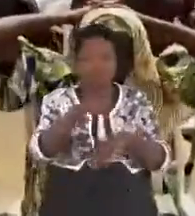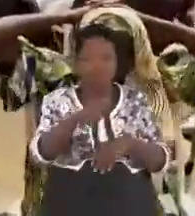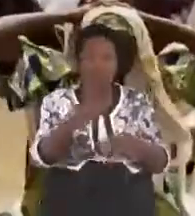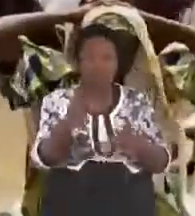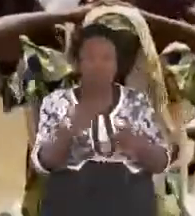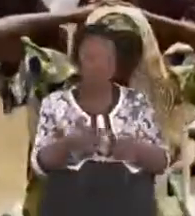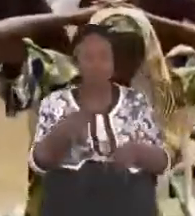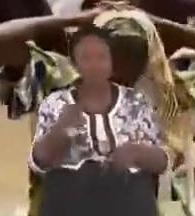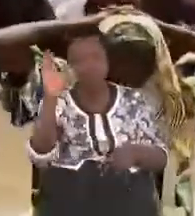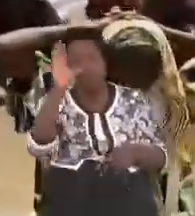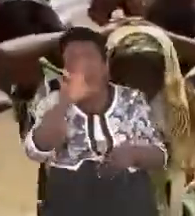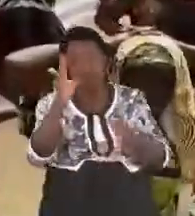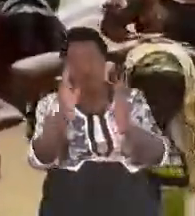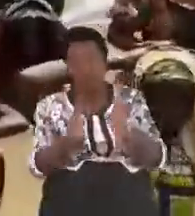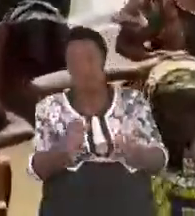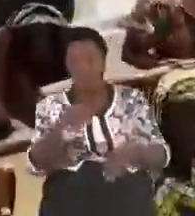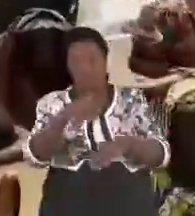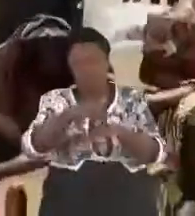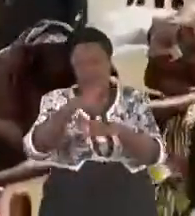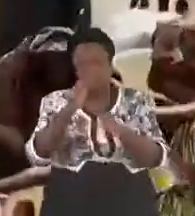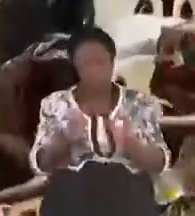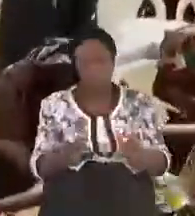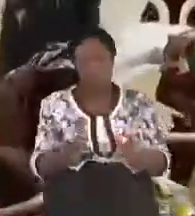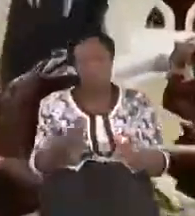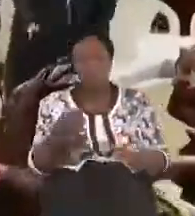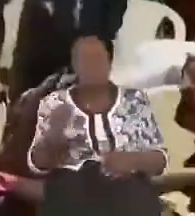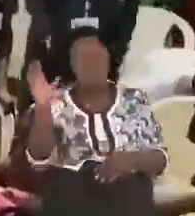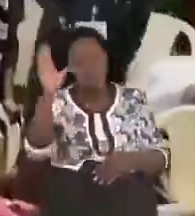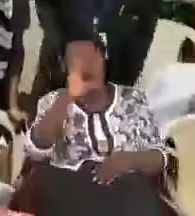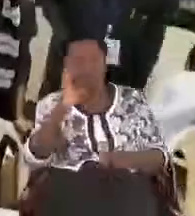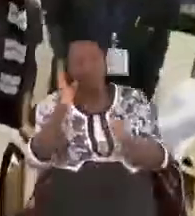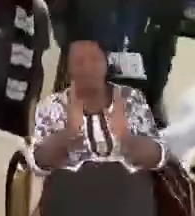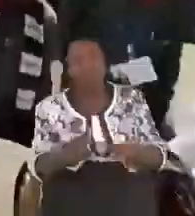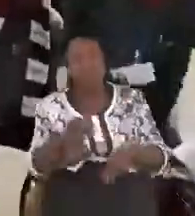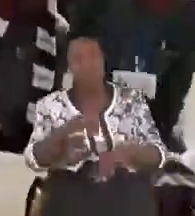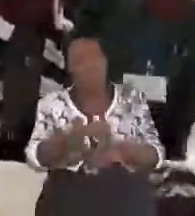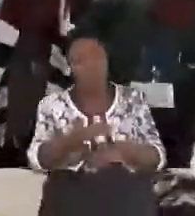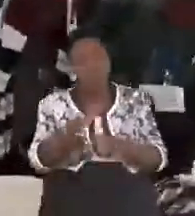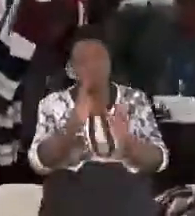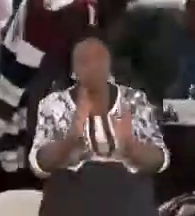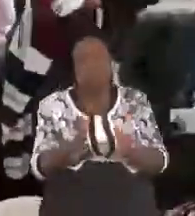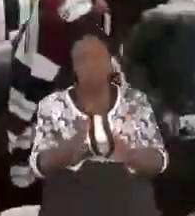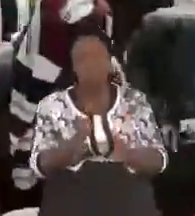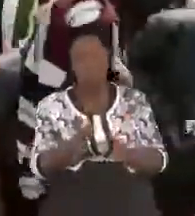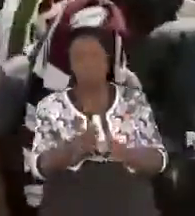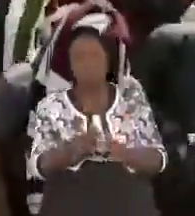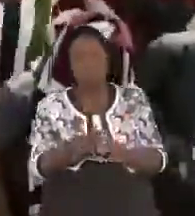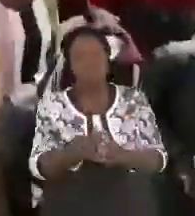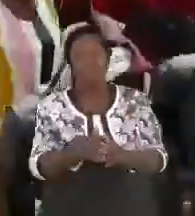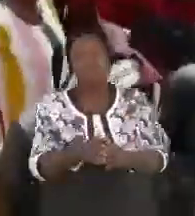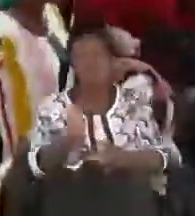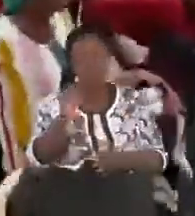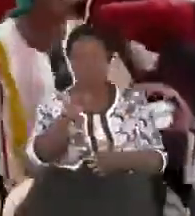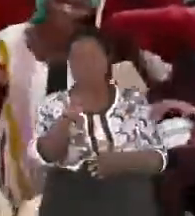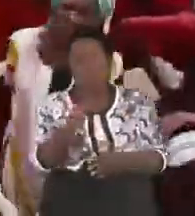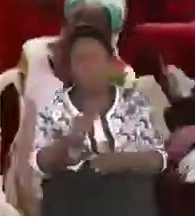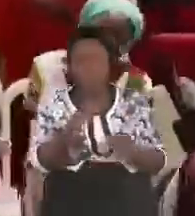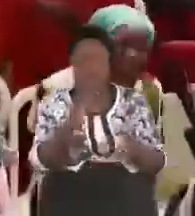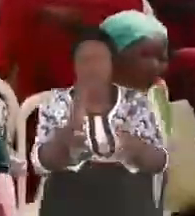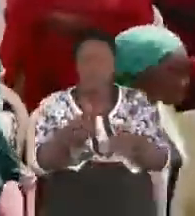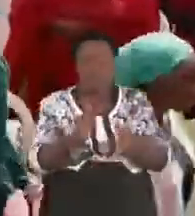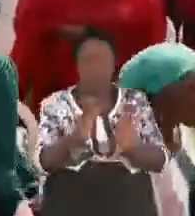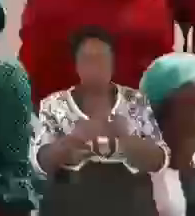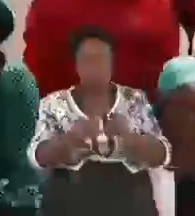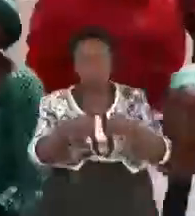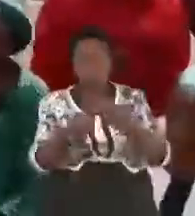sender. The seeker, sender. He will not leave you to go astray.